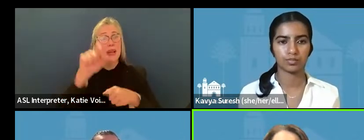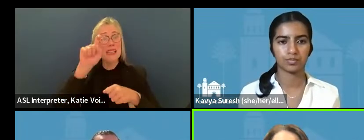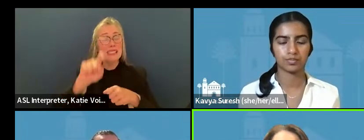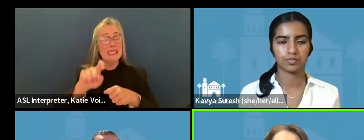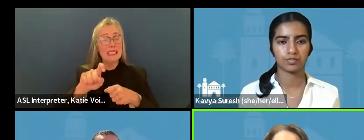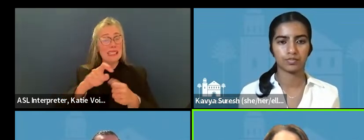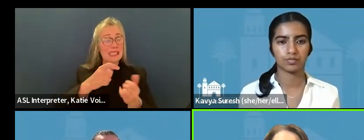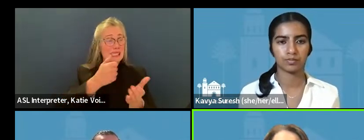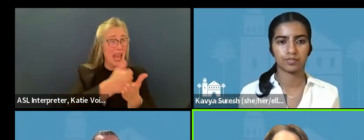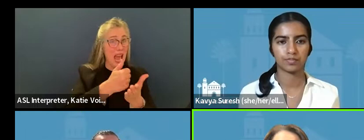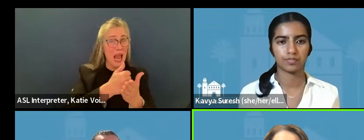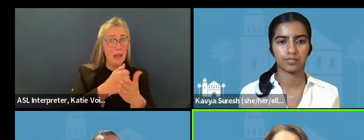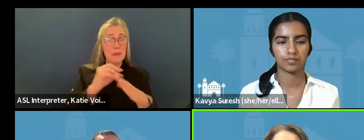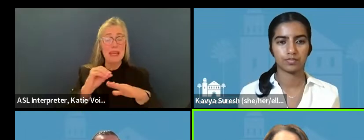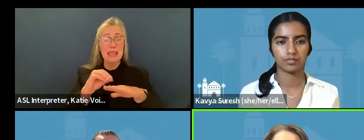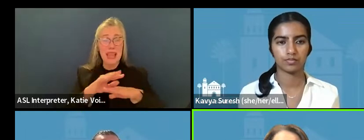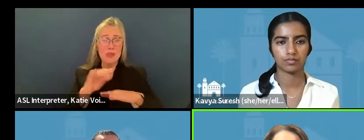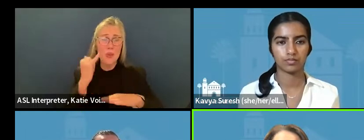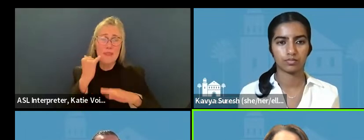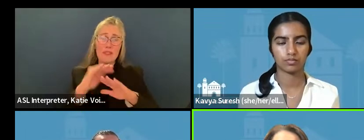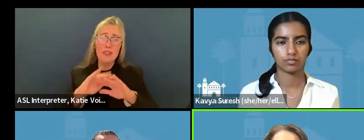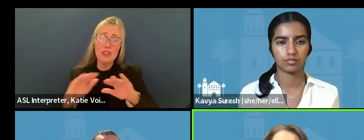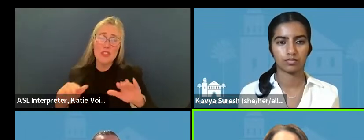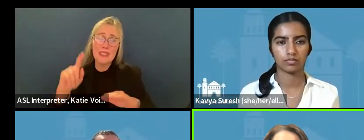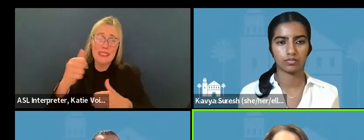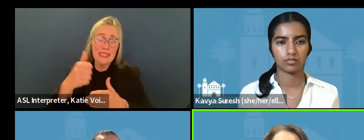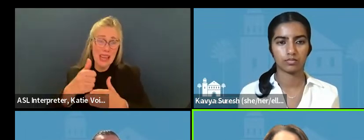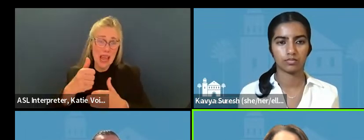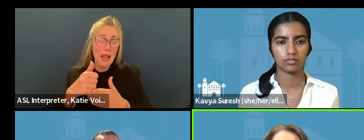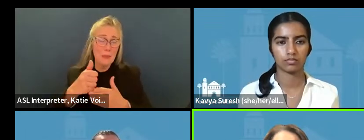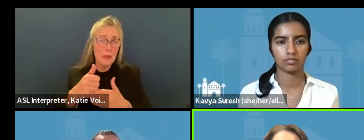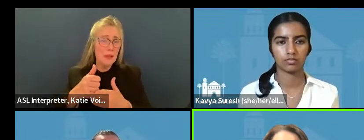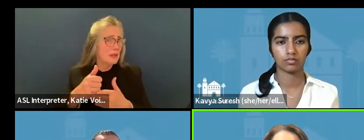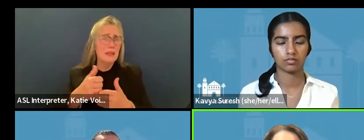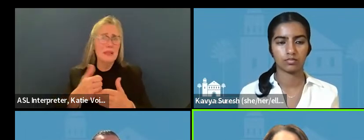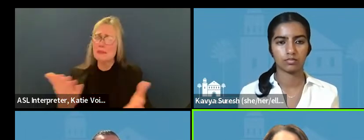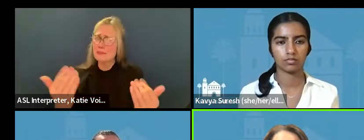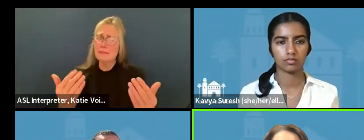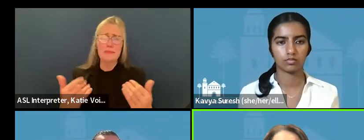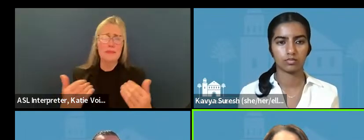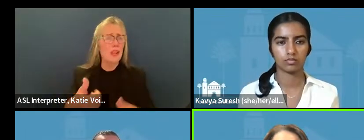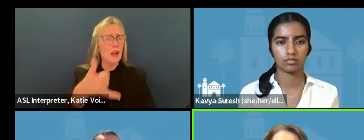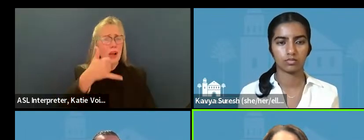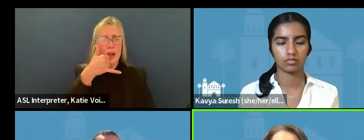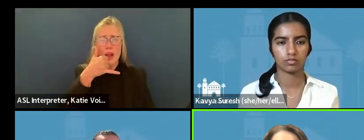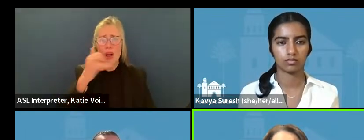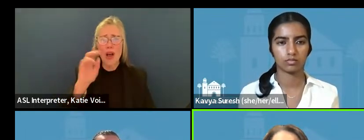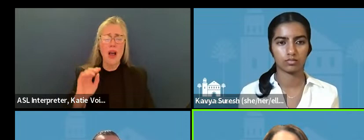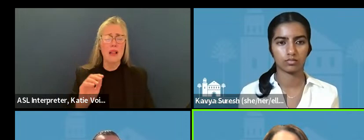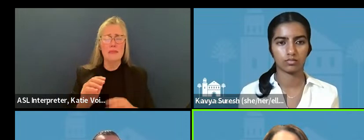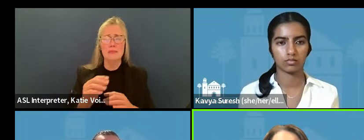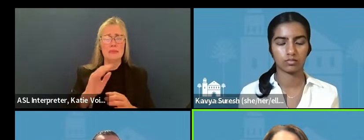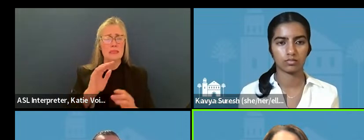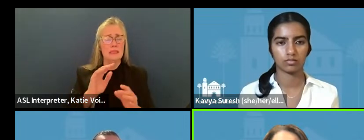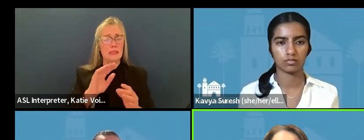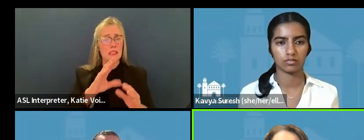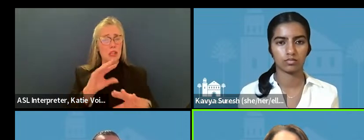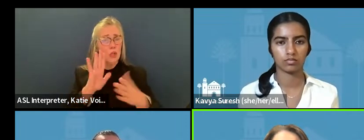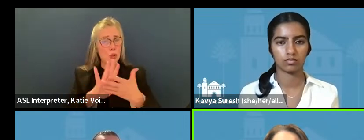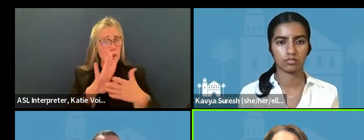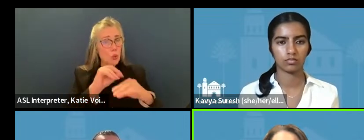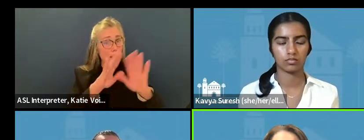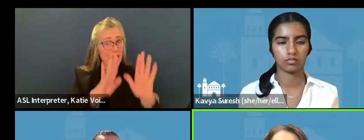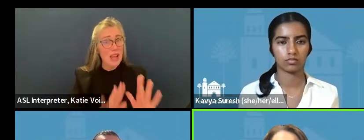for counseling, or if your children need help, we want you not to hesitate to call us, reach out to your school